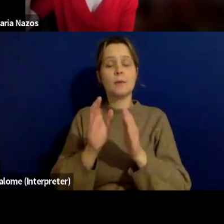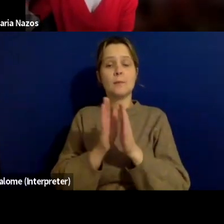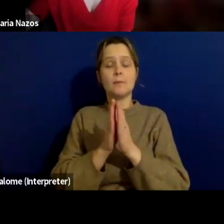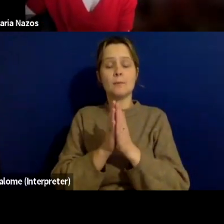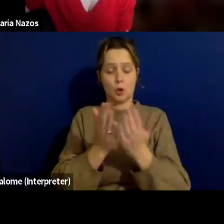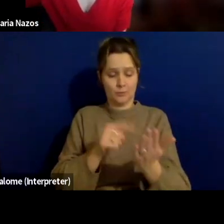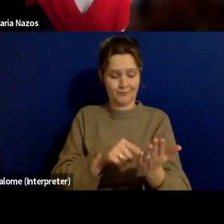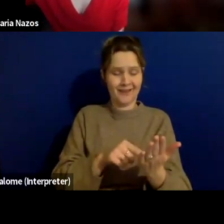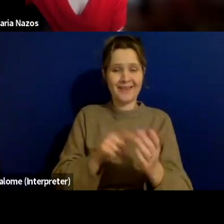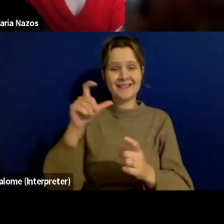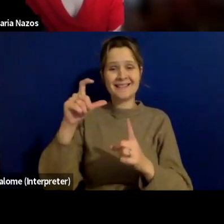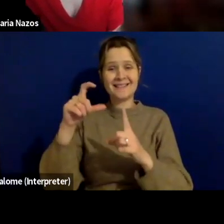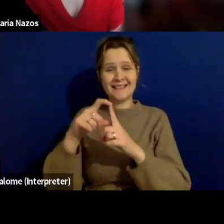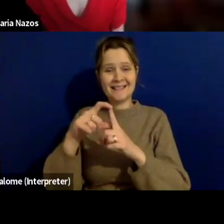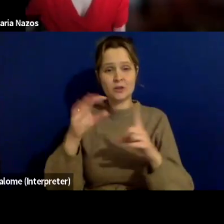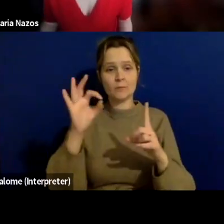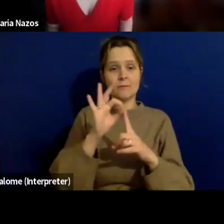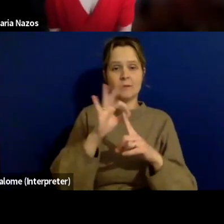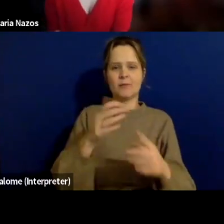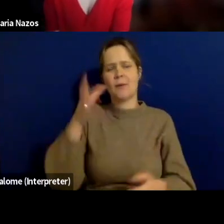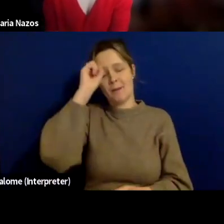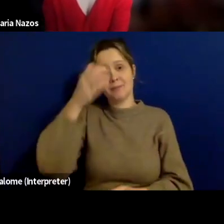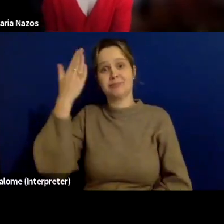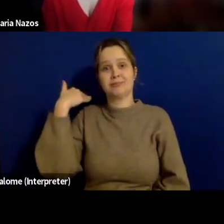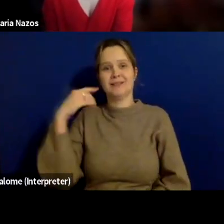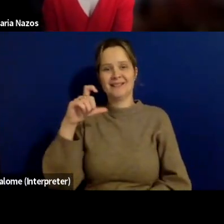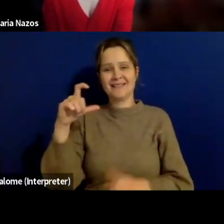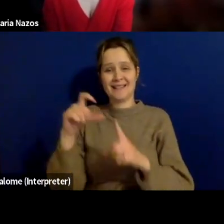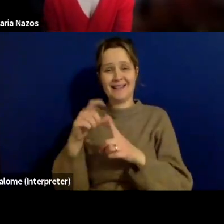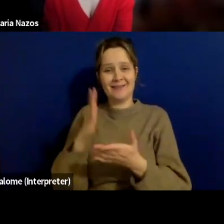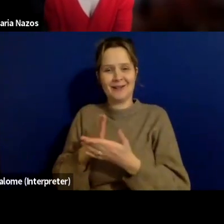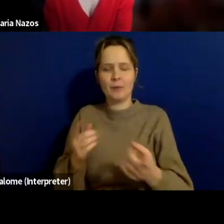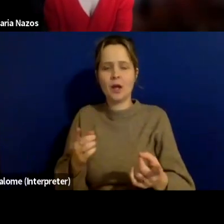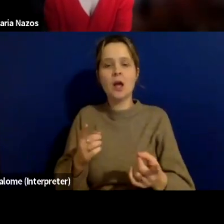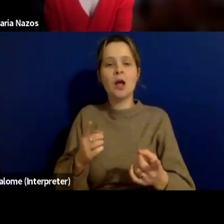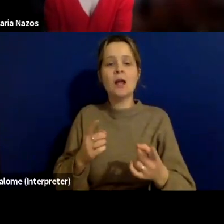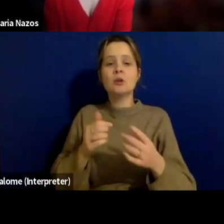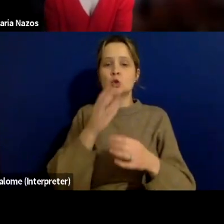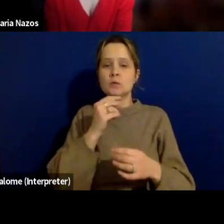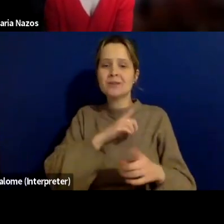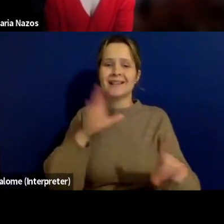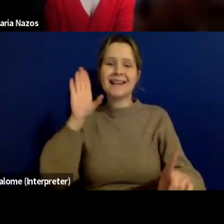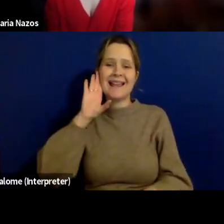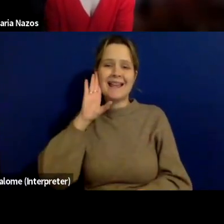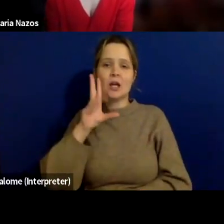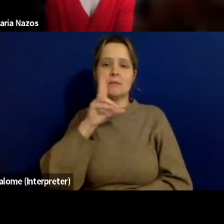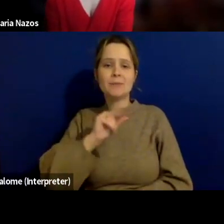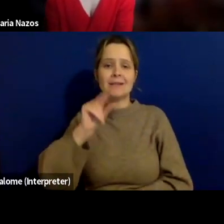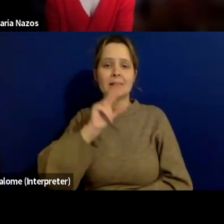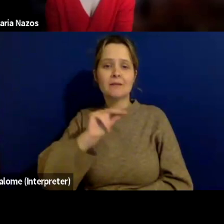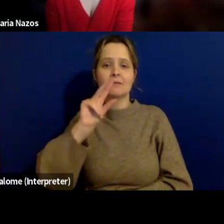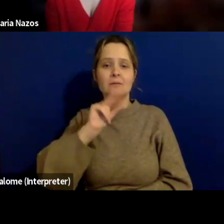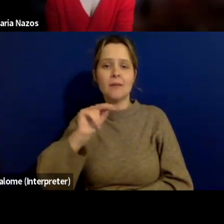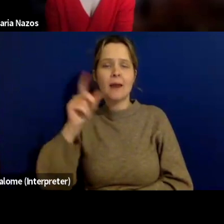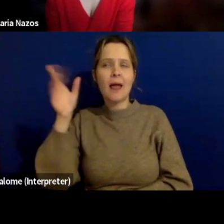I literally had her, back when CDs were a thing, right? I literally had her voice in my head, in my ears, as I was translating, and that